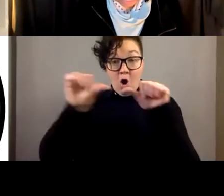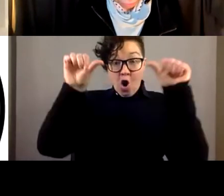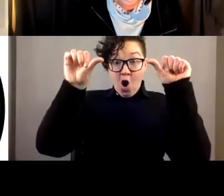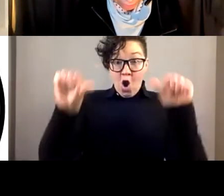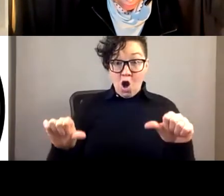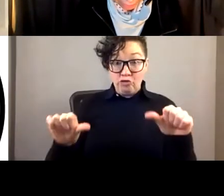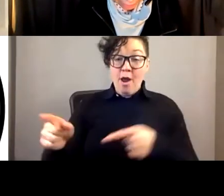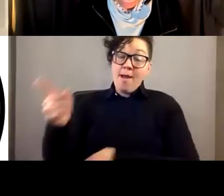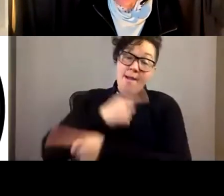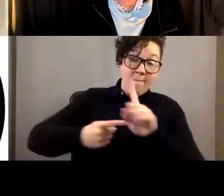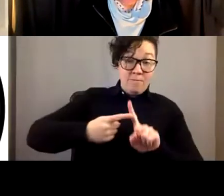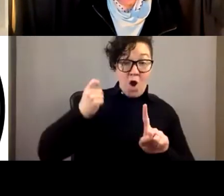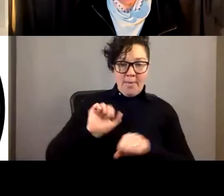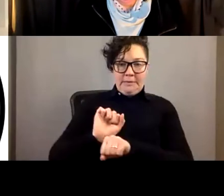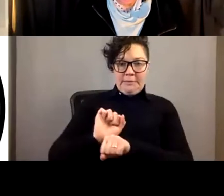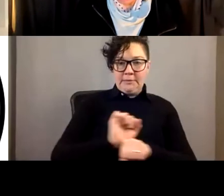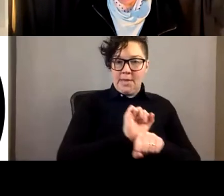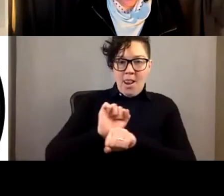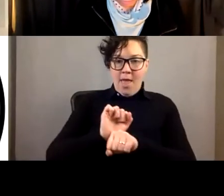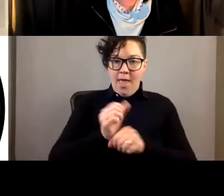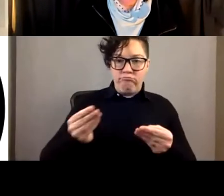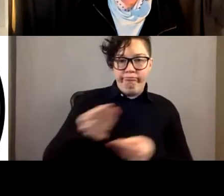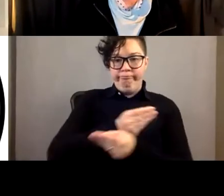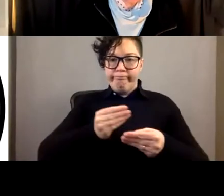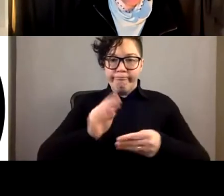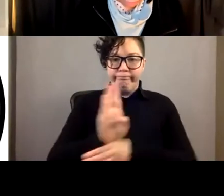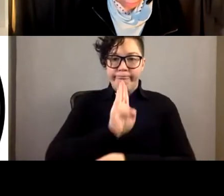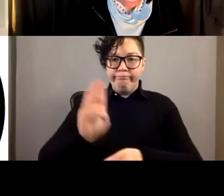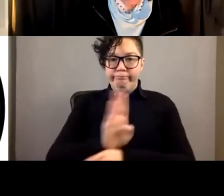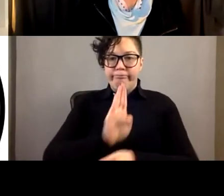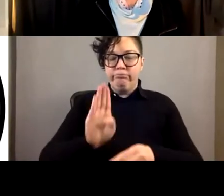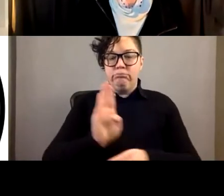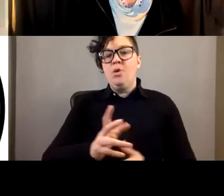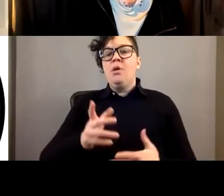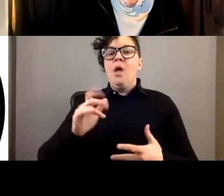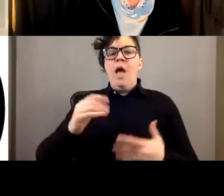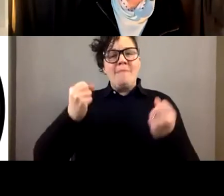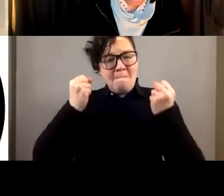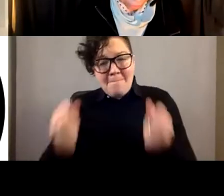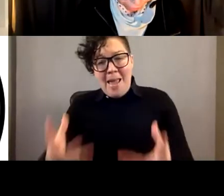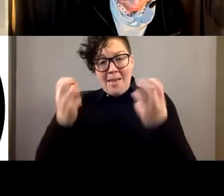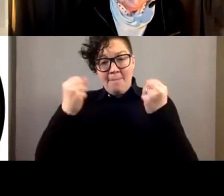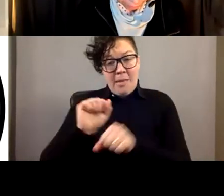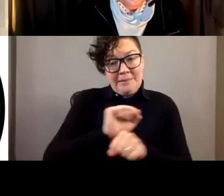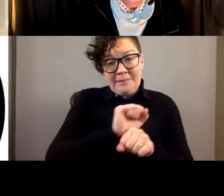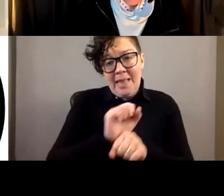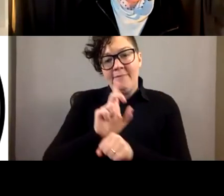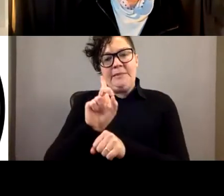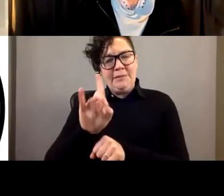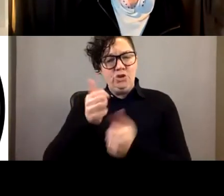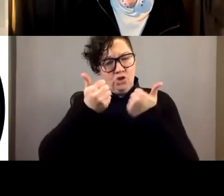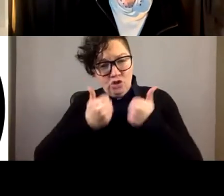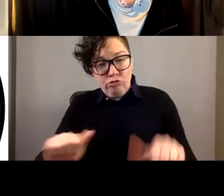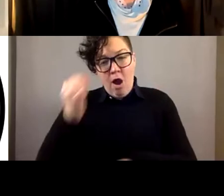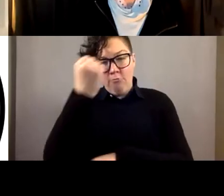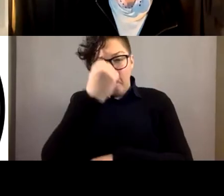of the slave trade, and its history is marked by slave rebellion after slave rebellion and the violent quashing thereof. And the